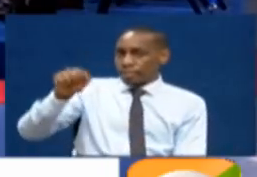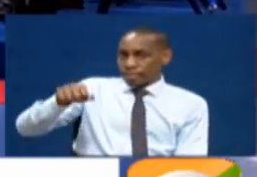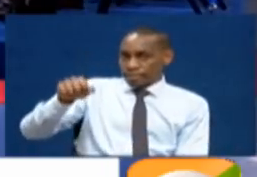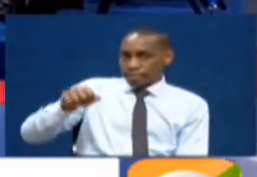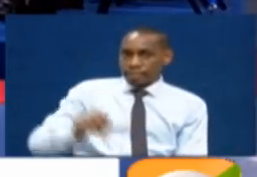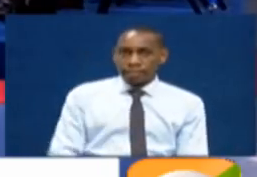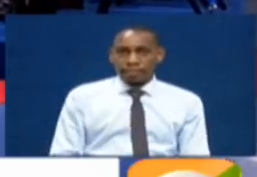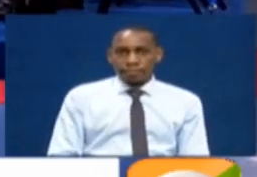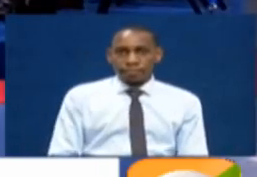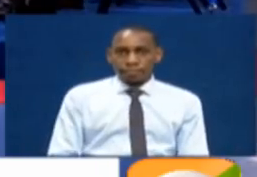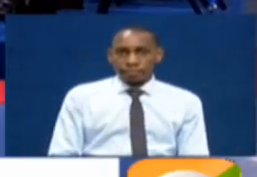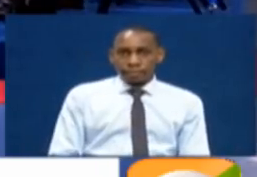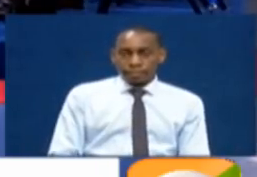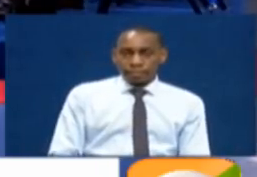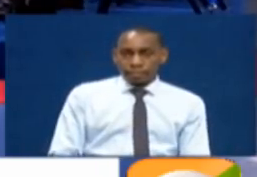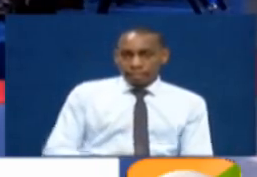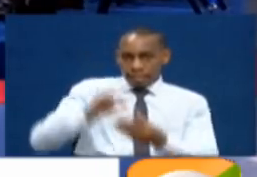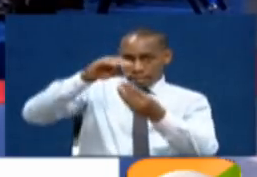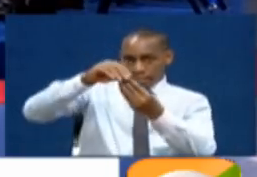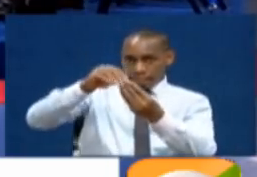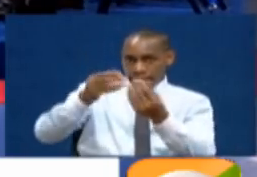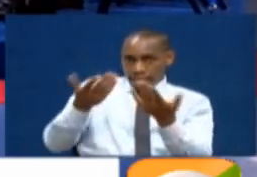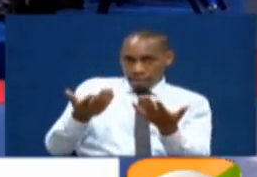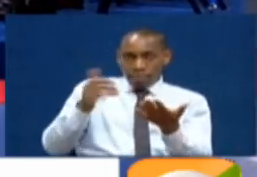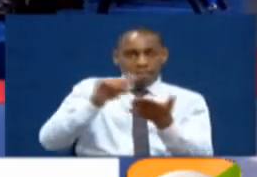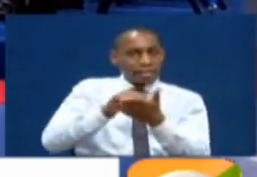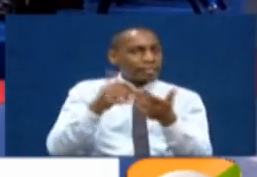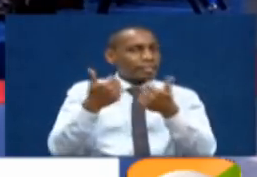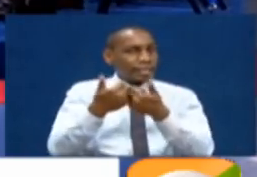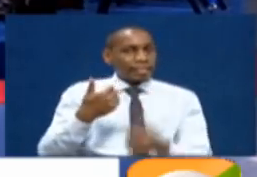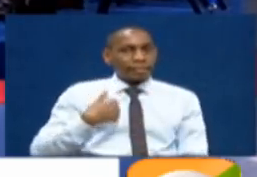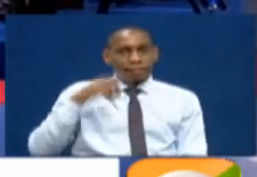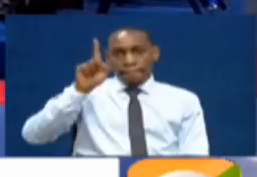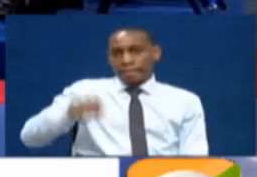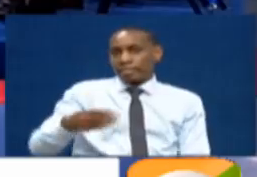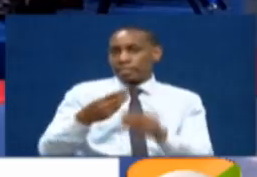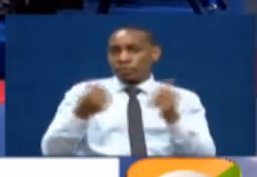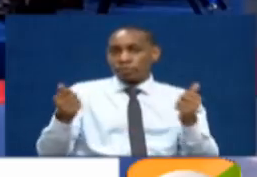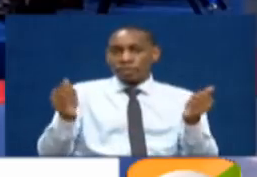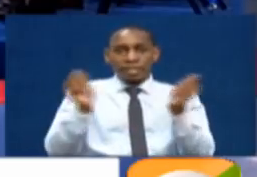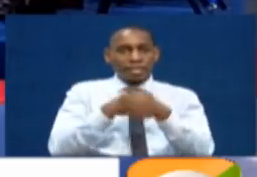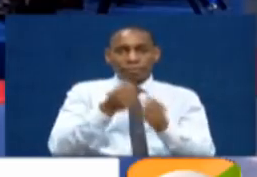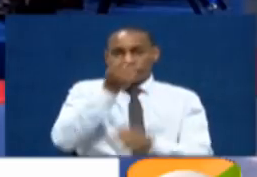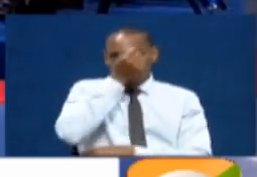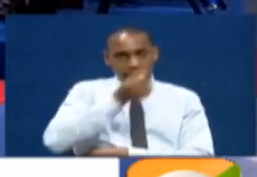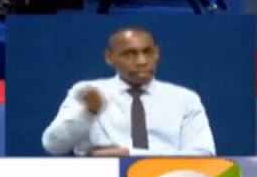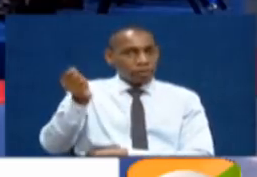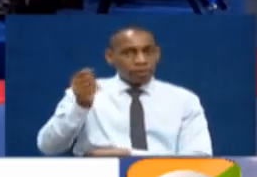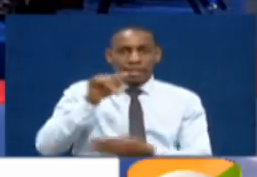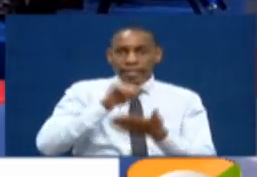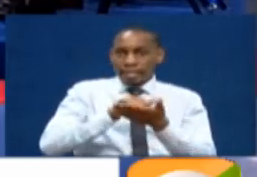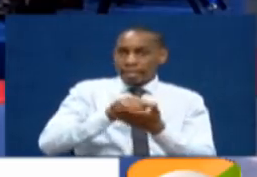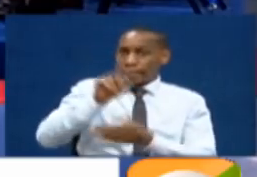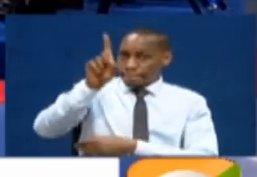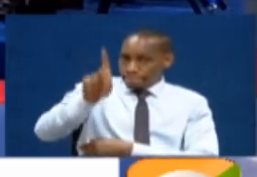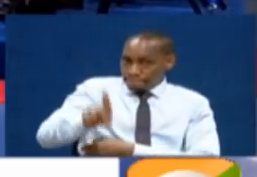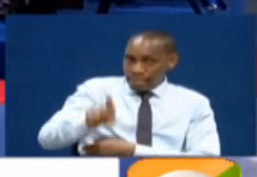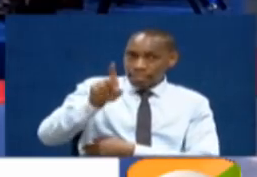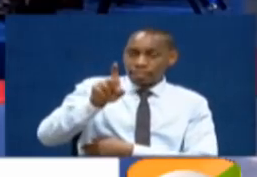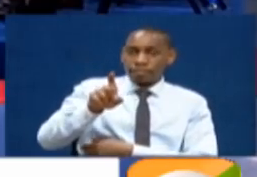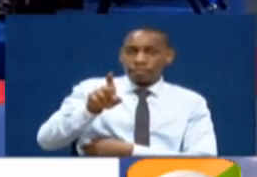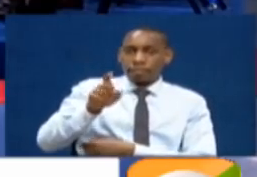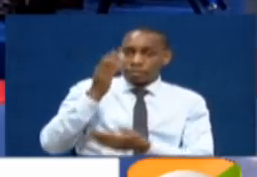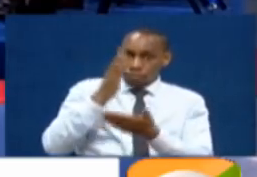that is the way it is being crafted. Yeah. It is a challenge. We have to deal with it. We cannot run away from this. That we have to